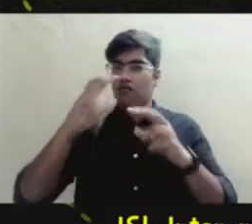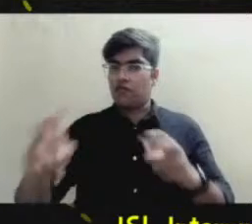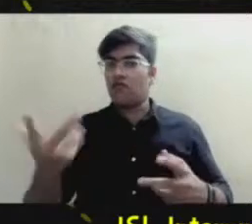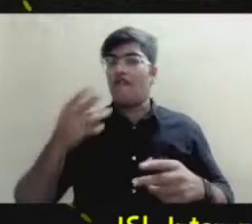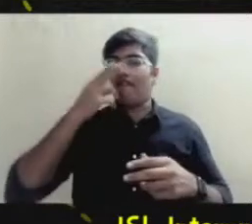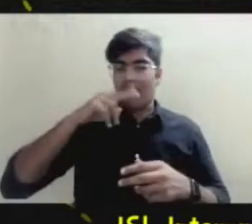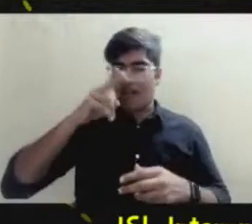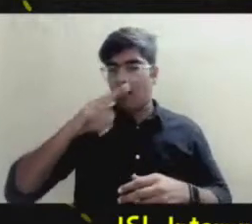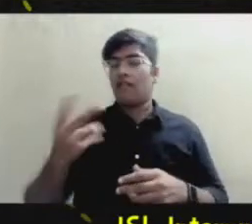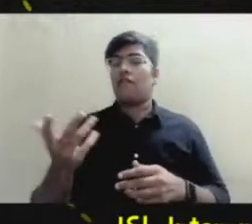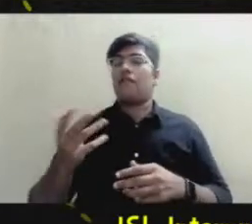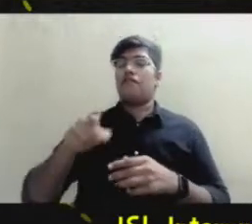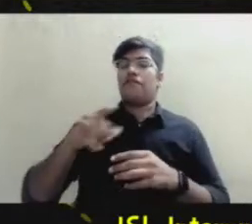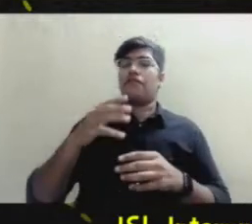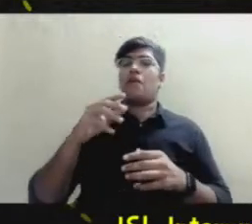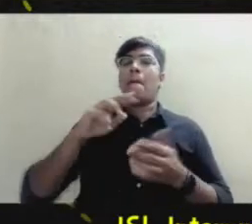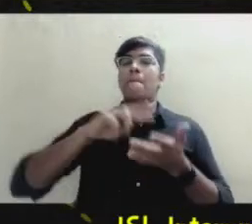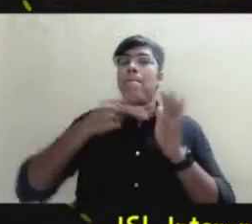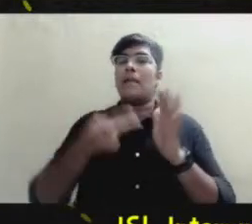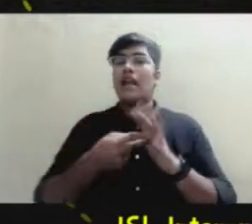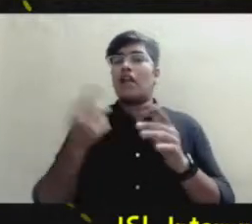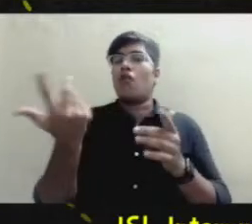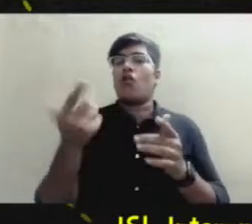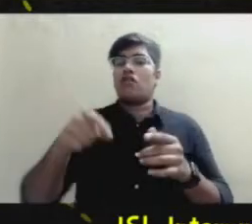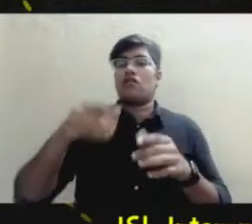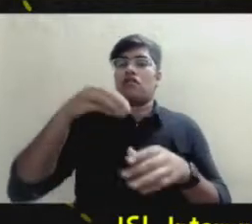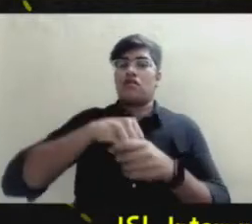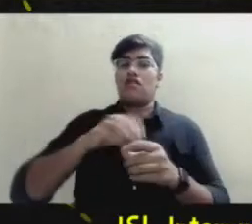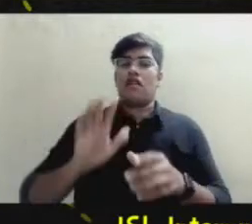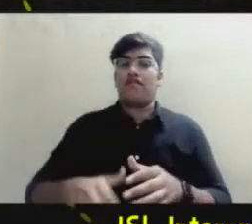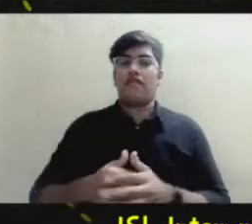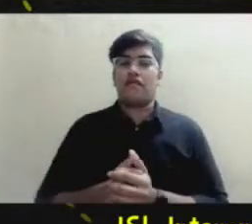the meaning of what it conveys.